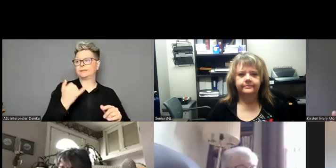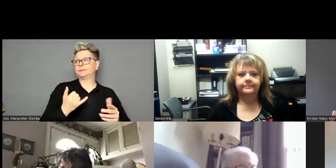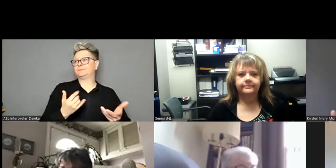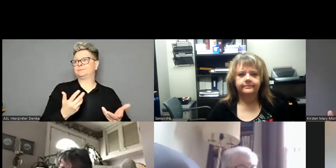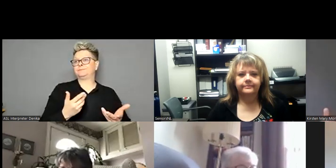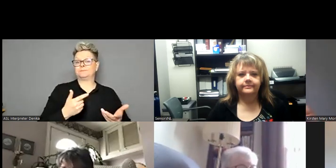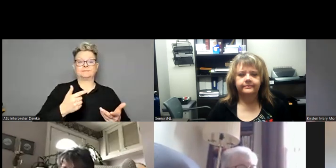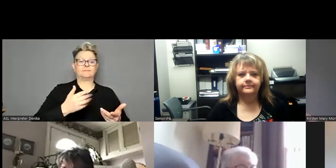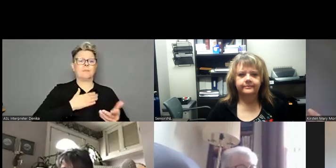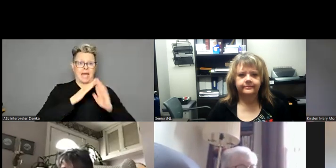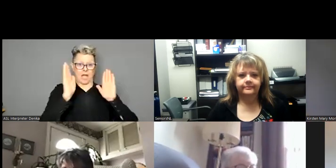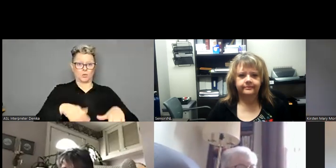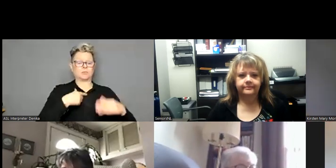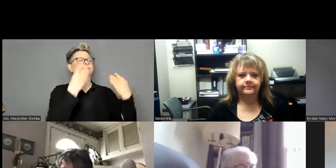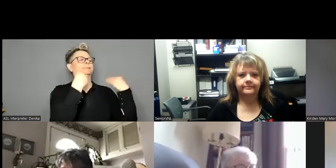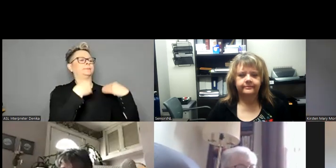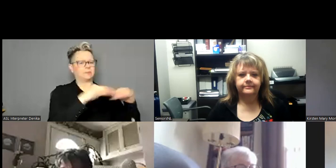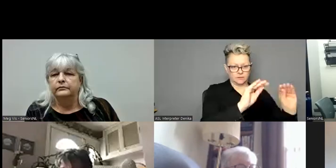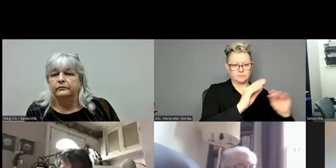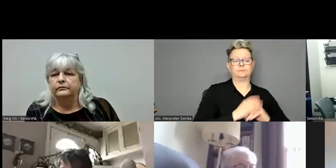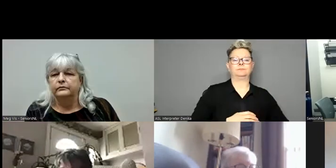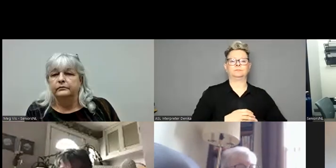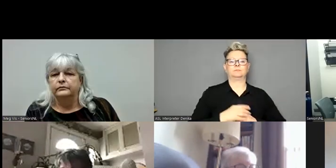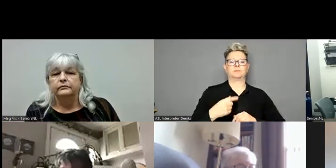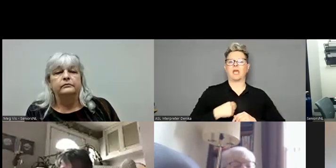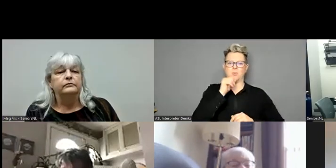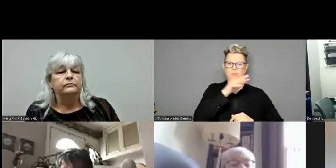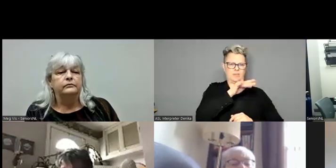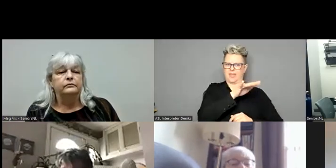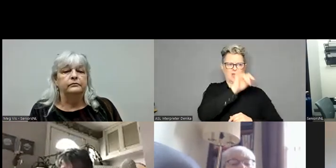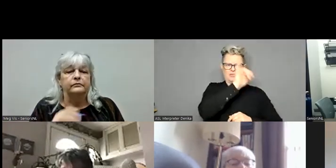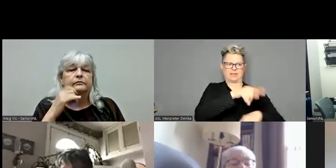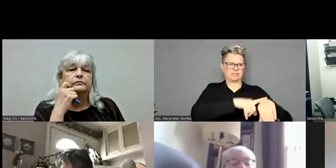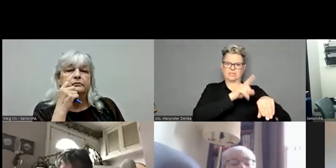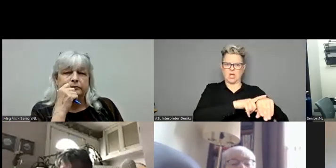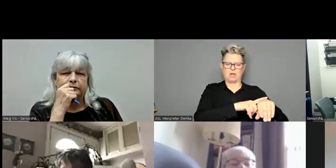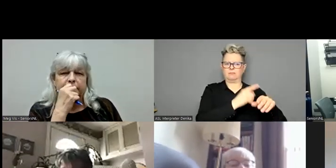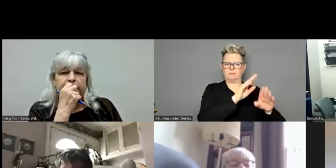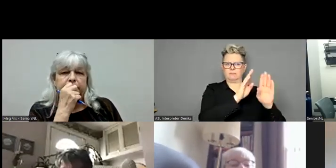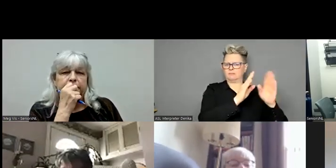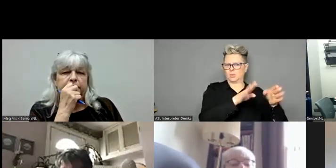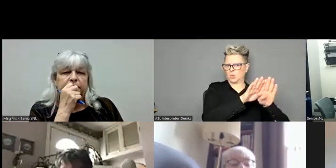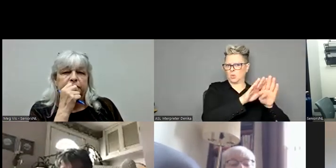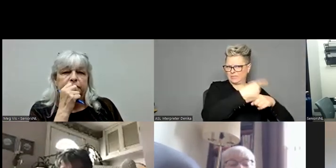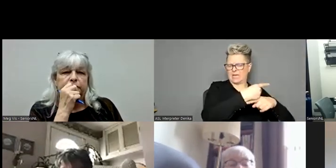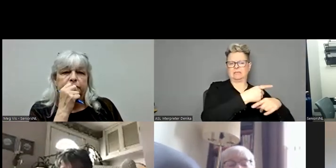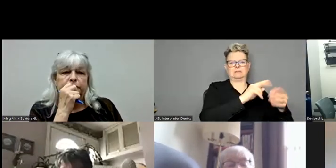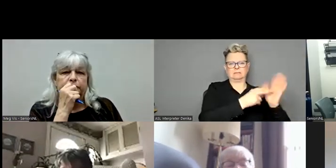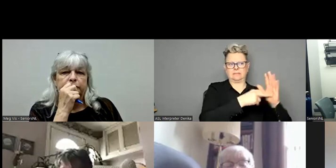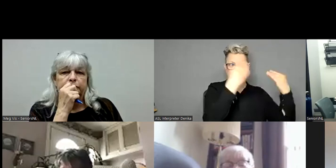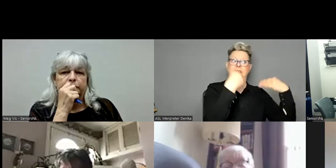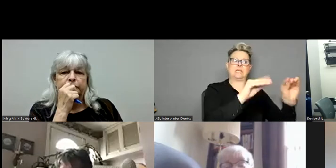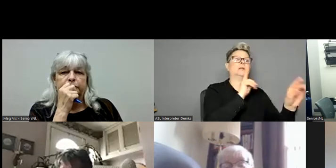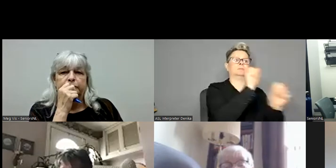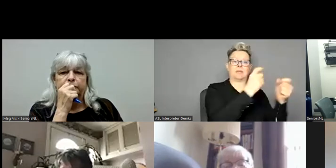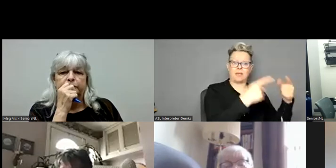I'm selling my house and I'm just going to be out of the province at the time of the closing date. I might want to make sure the sale